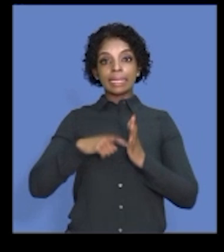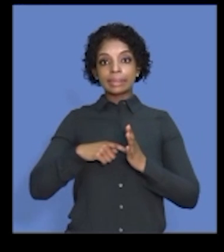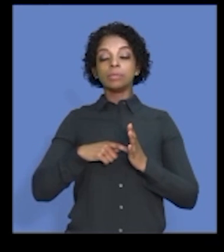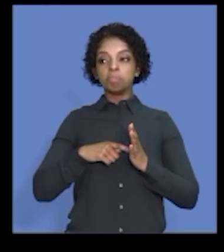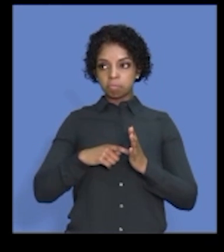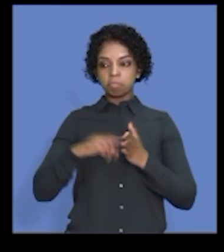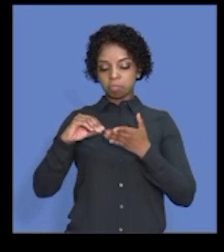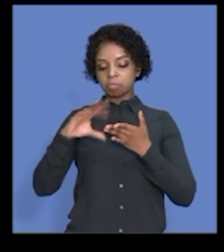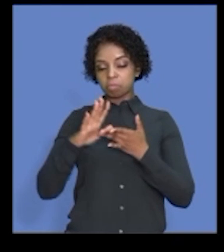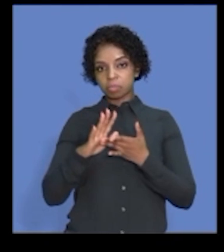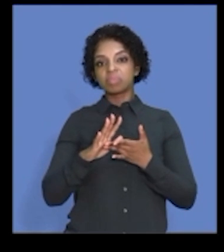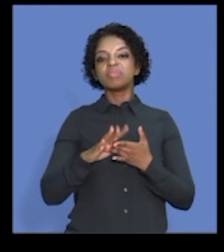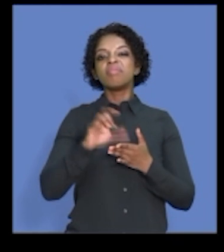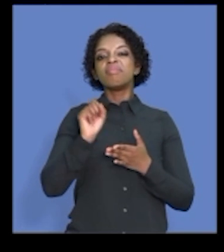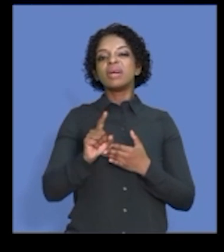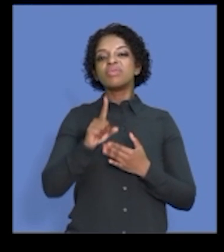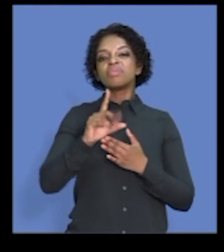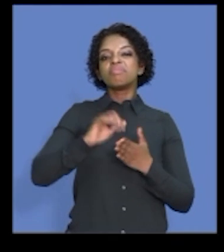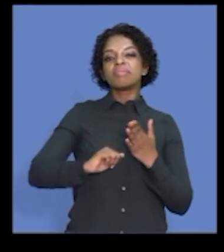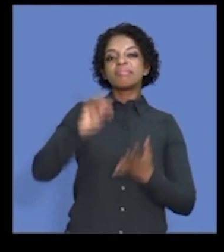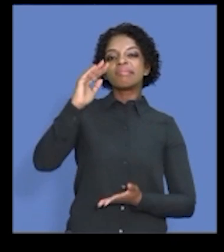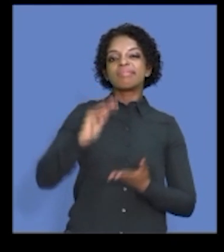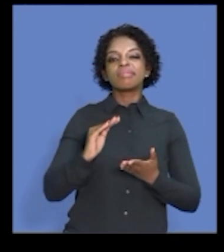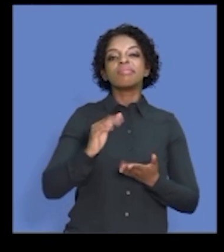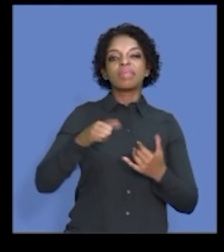give you your final bad debts figure of